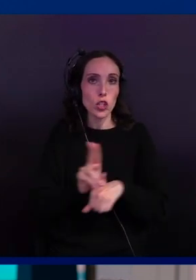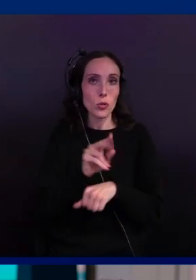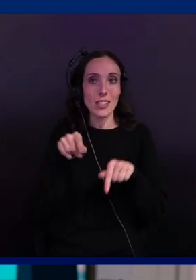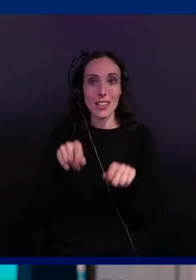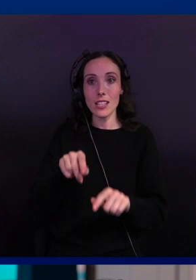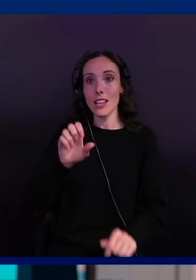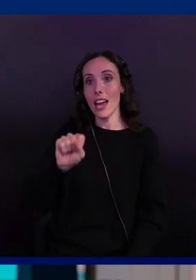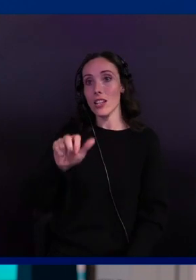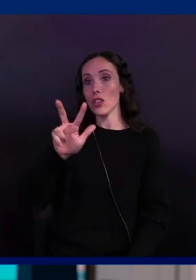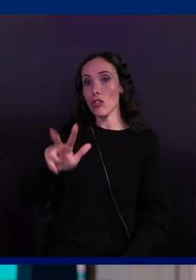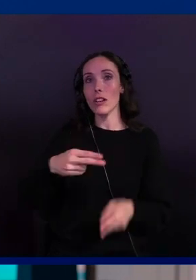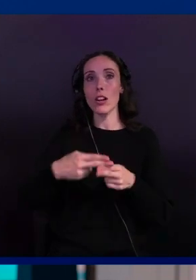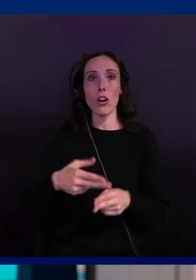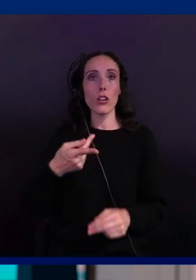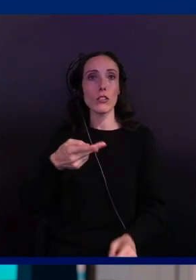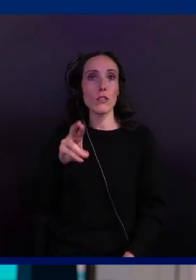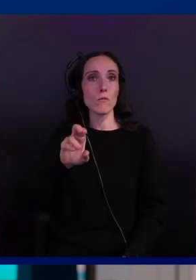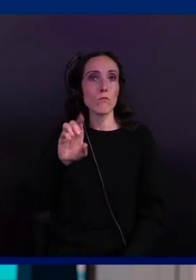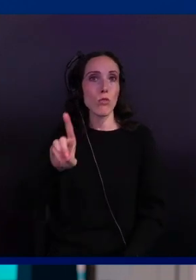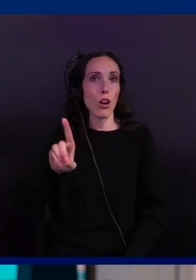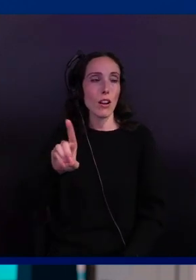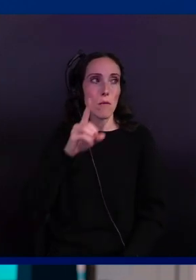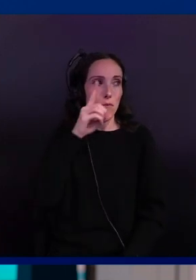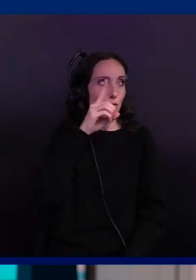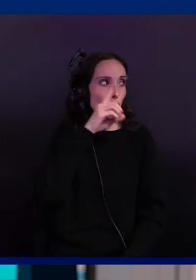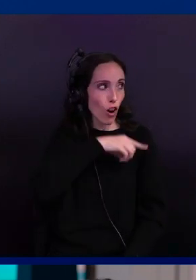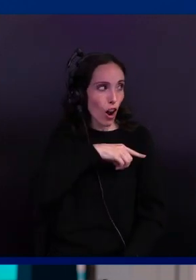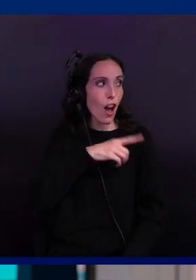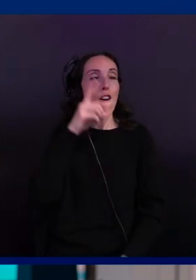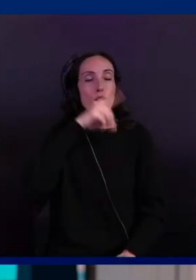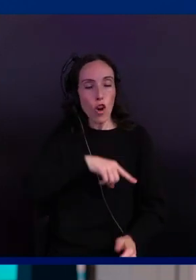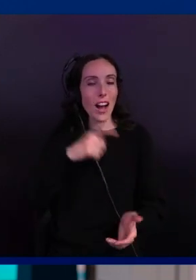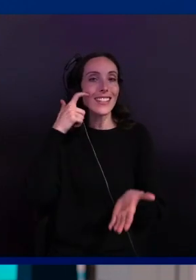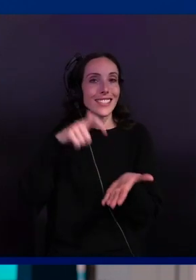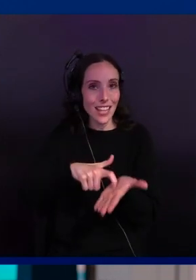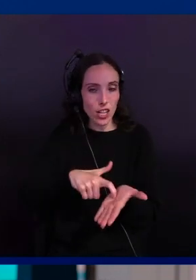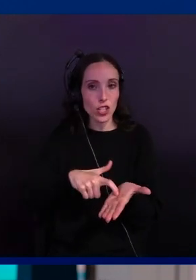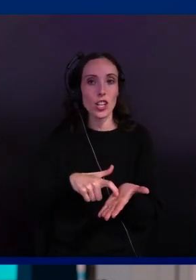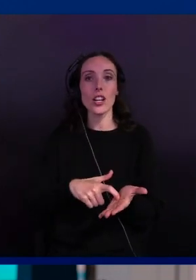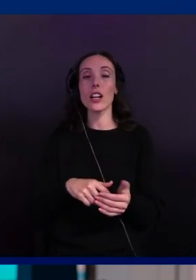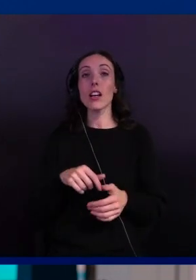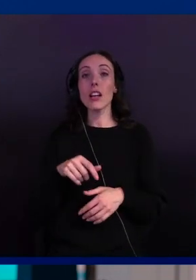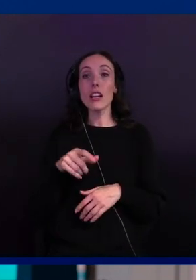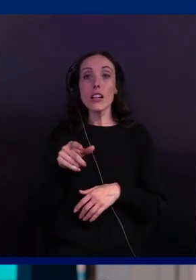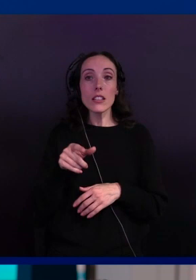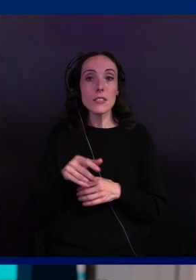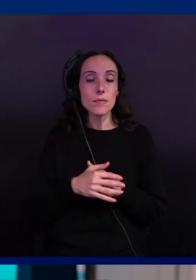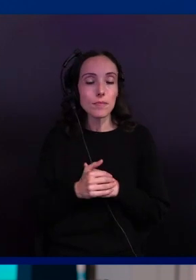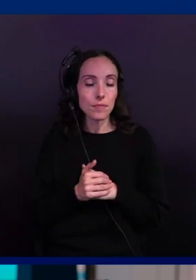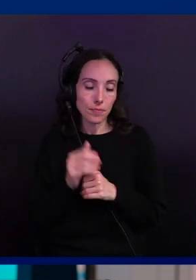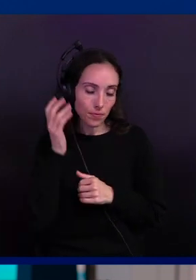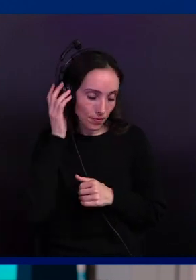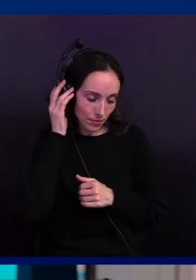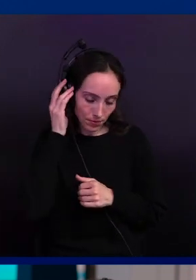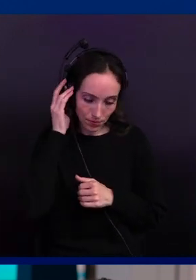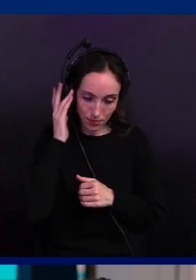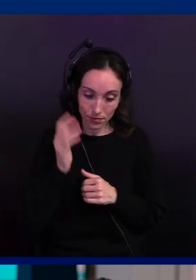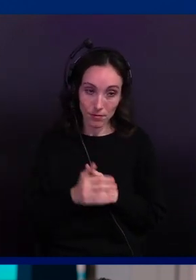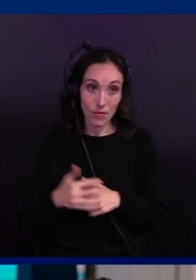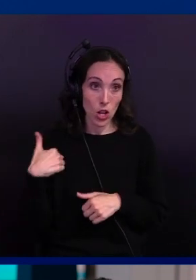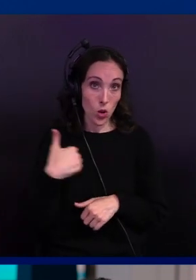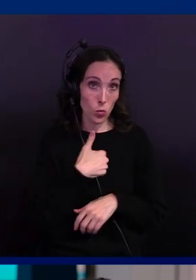called Fraud Detector Inforce June 2023. Just simple. It could be anything. It has to make it. And we can keep all of the